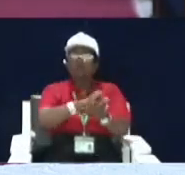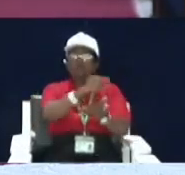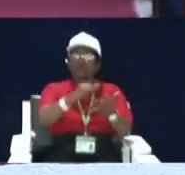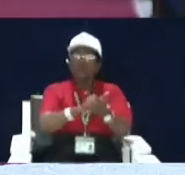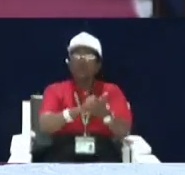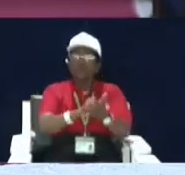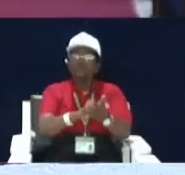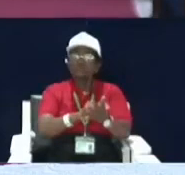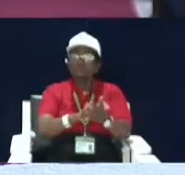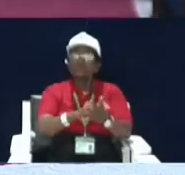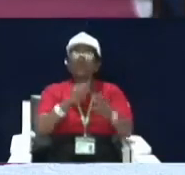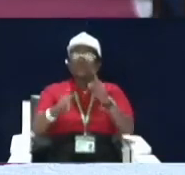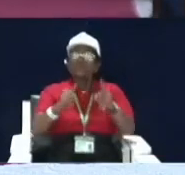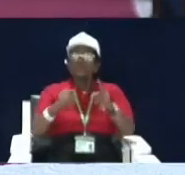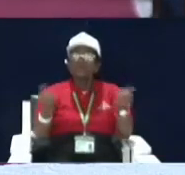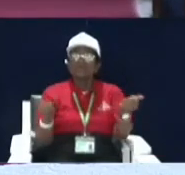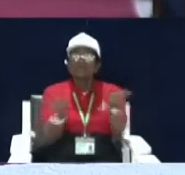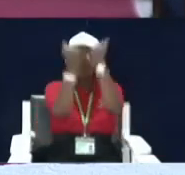fighting against you,